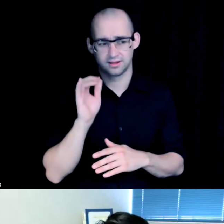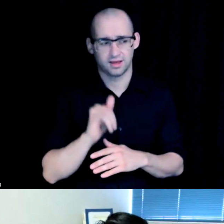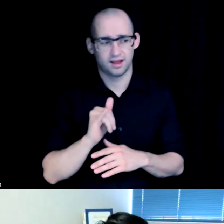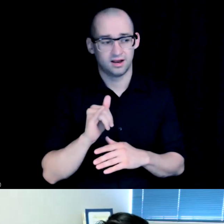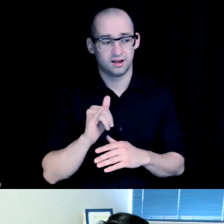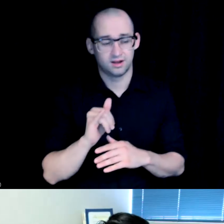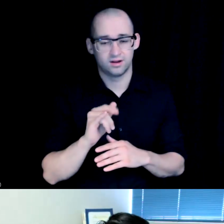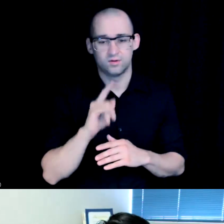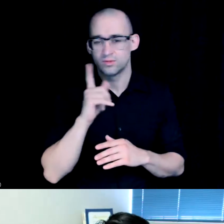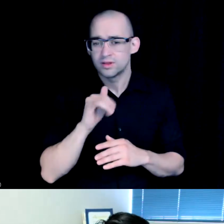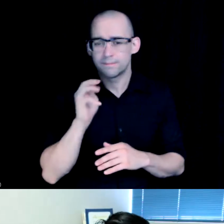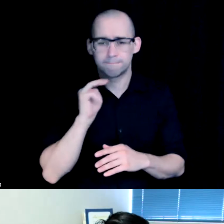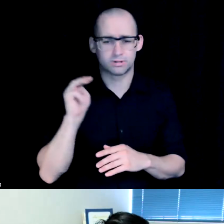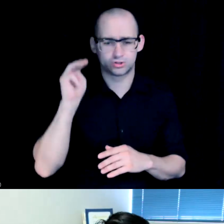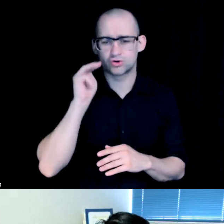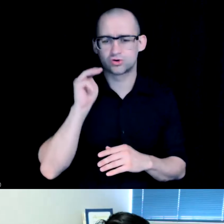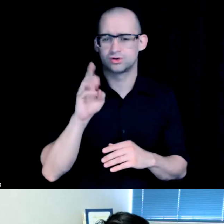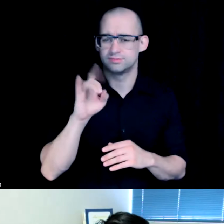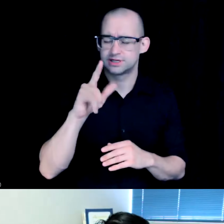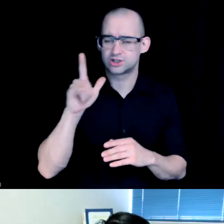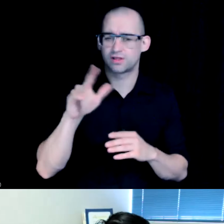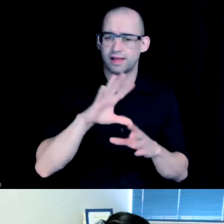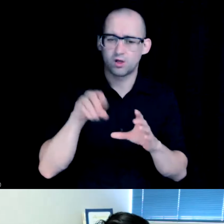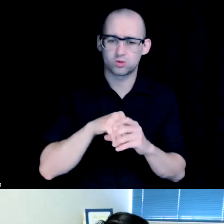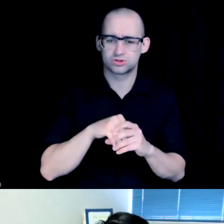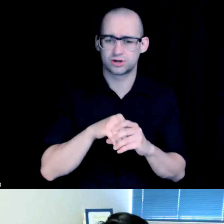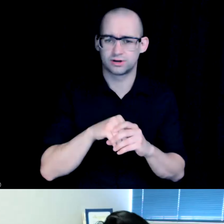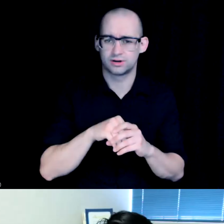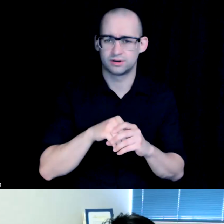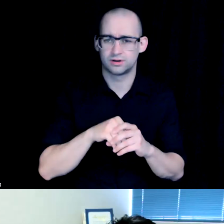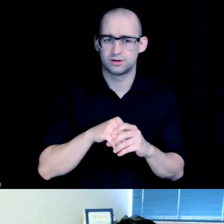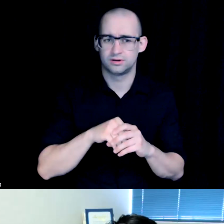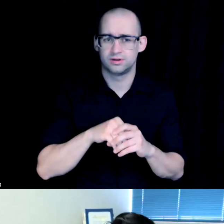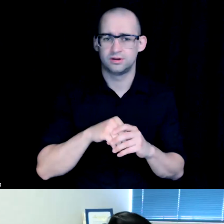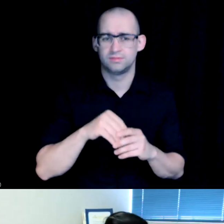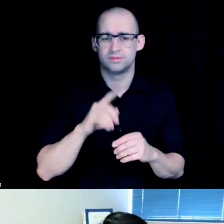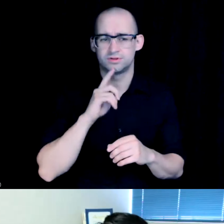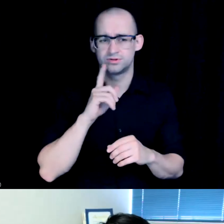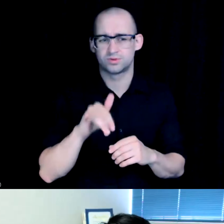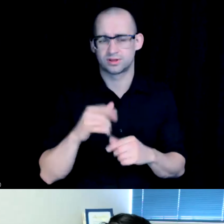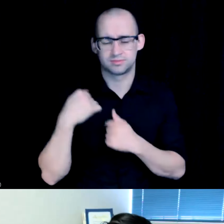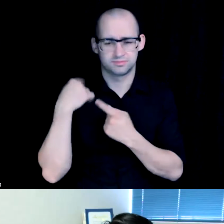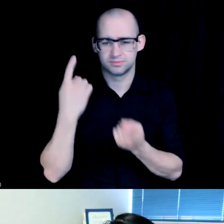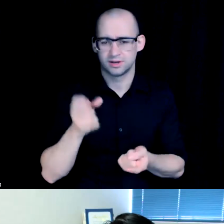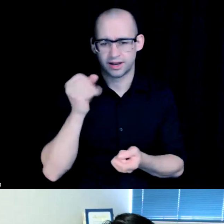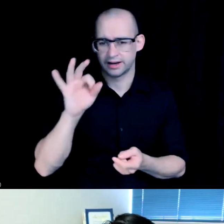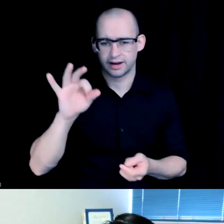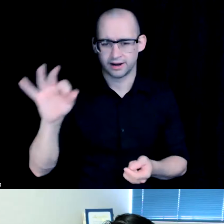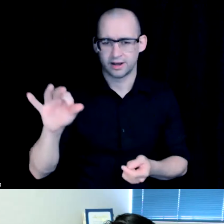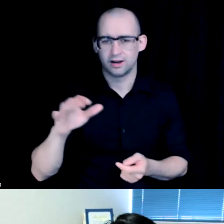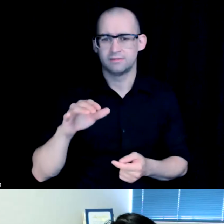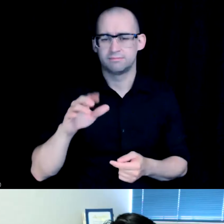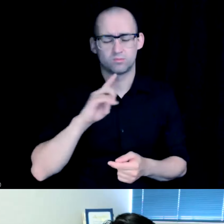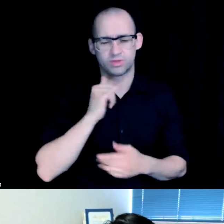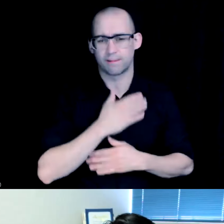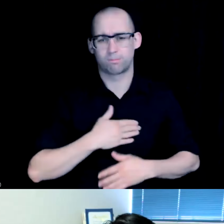a mature digital inclusion ecosystem. Like you've been around since 1999, right? Yeah. And I appreciate